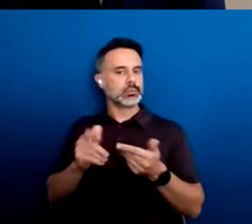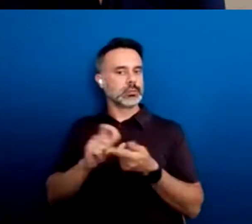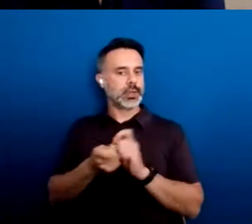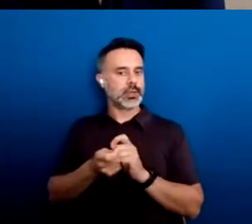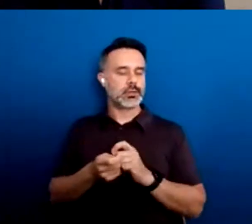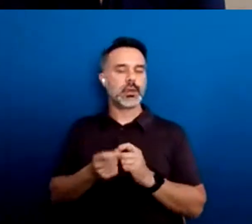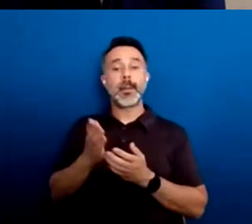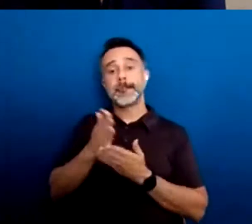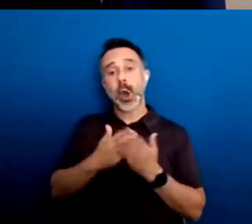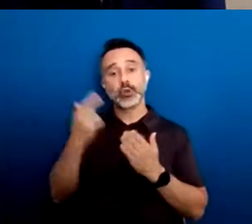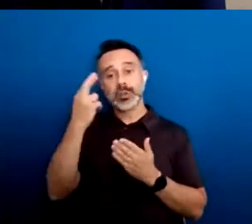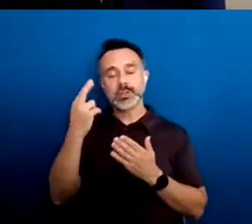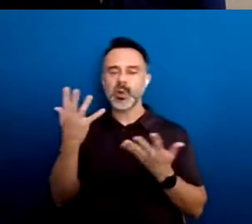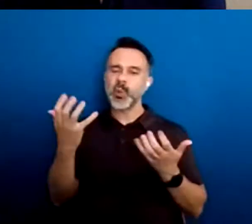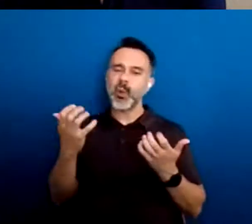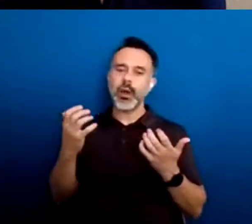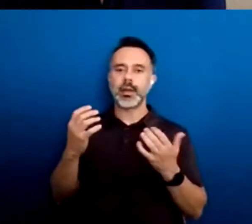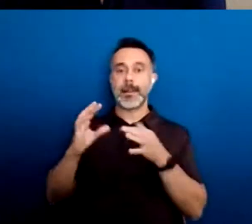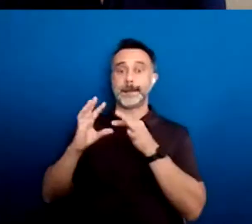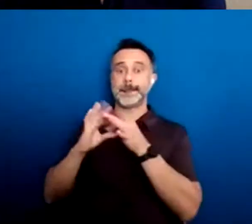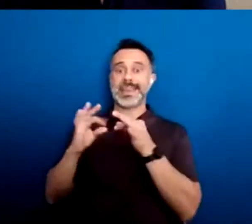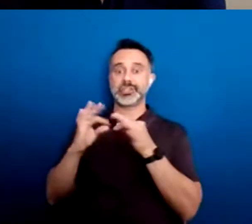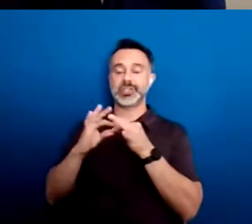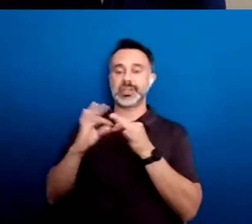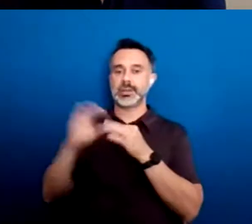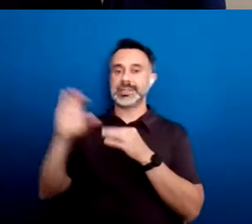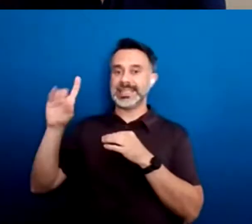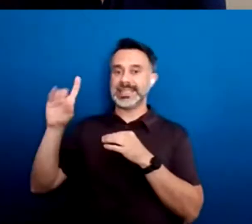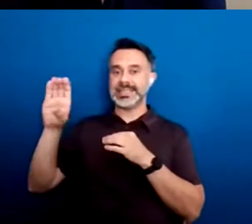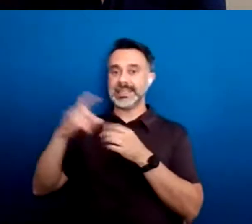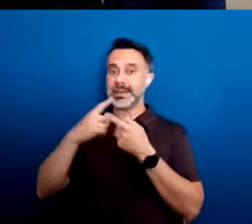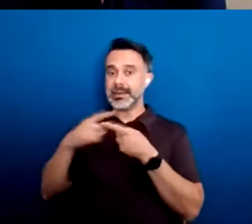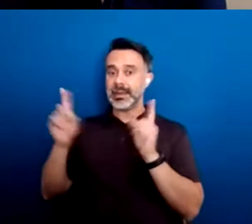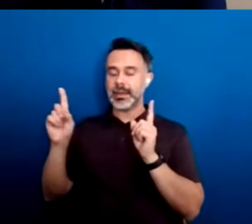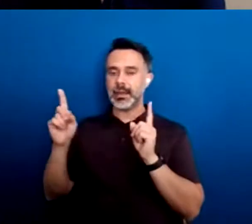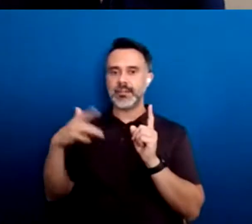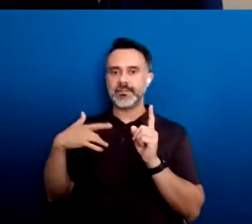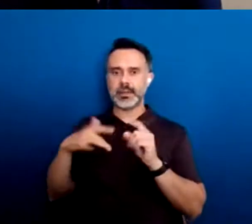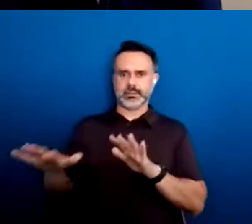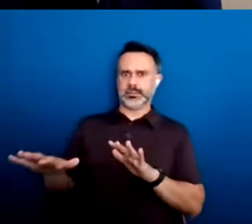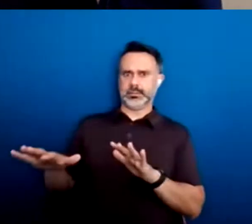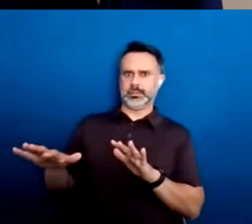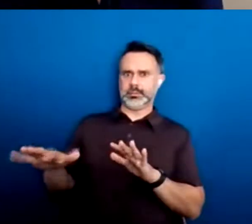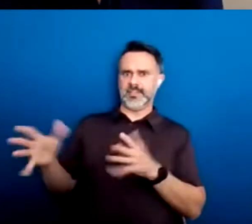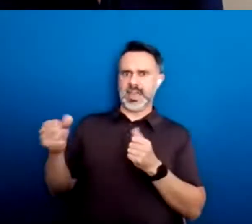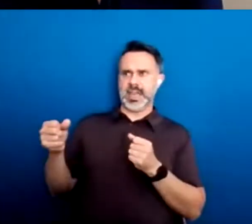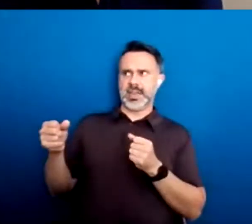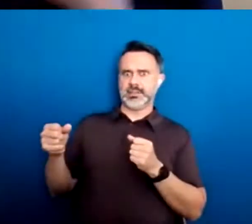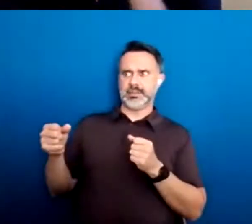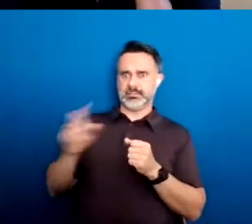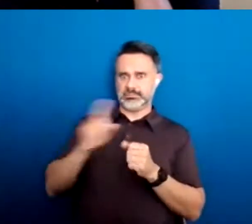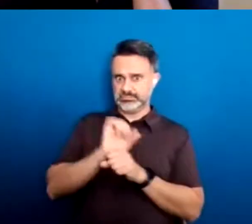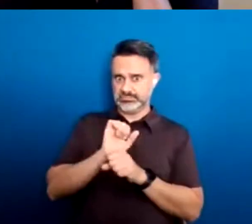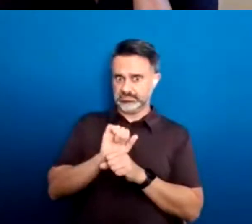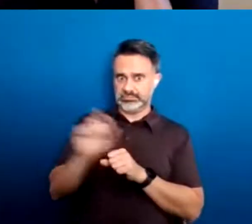little more time for messaging on that, because when CDC came out with that, it was a little bit abrupt, and I think folks weren't quite sure what to do with it. And